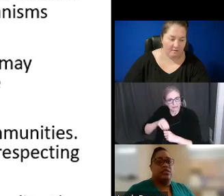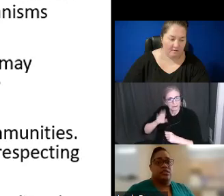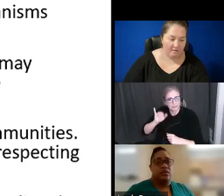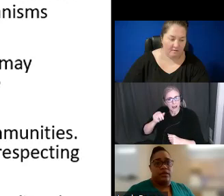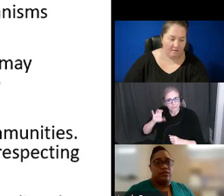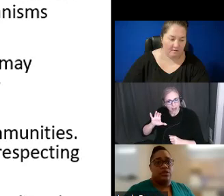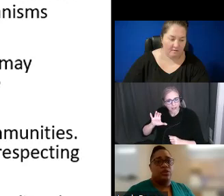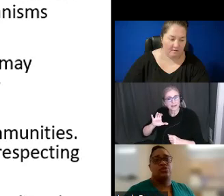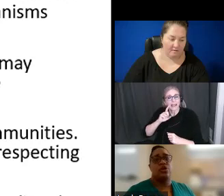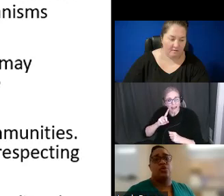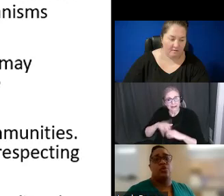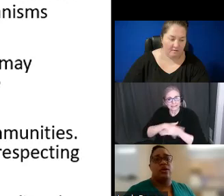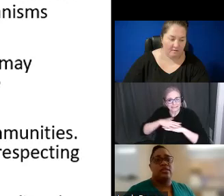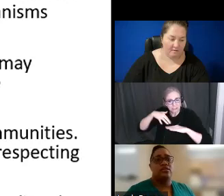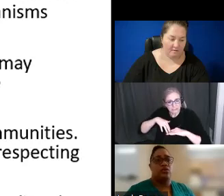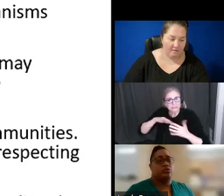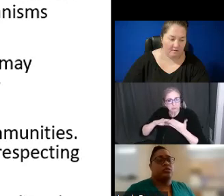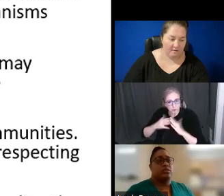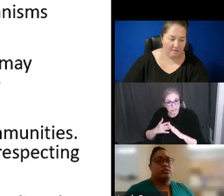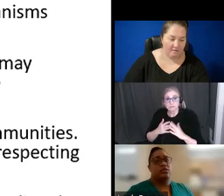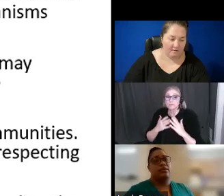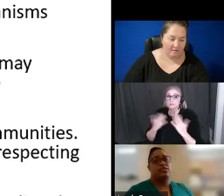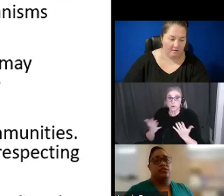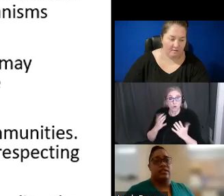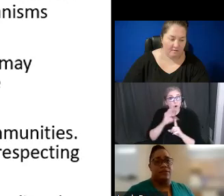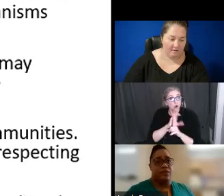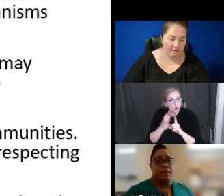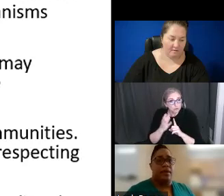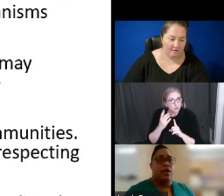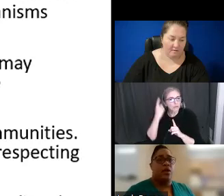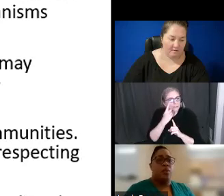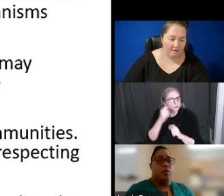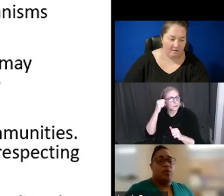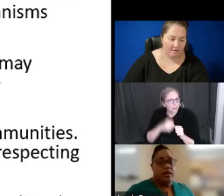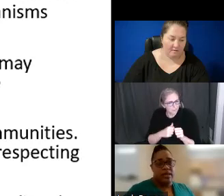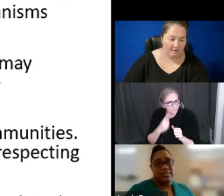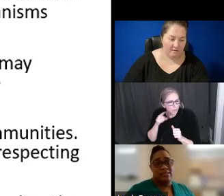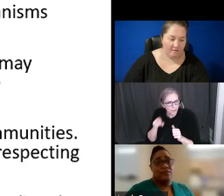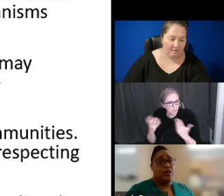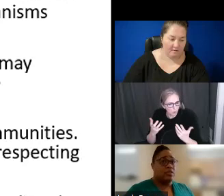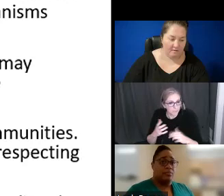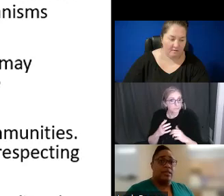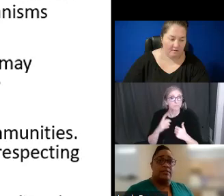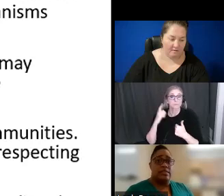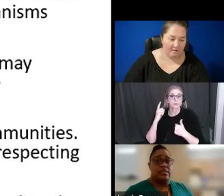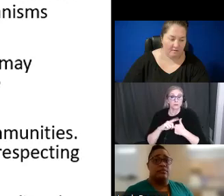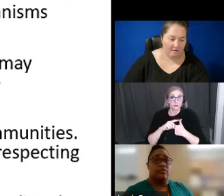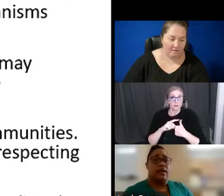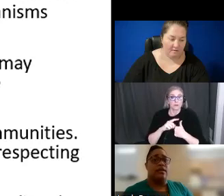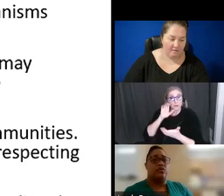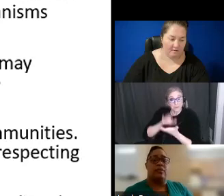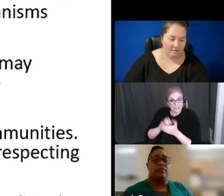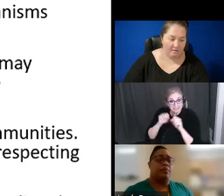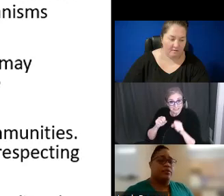and Indigenous communities. So what does cultural considerations look like for them? Well, one, it's the diverse belief